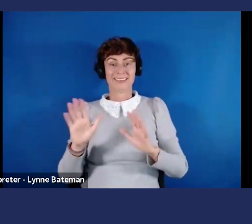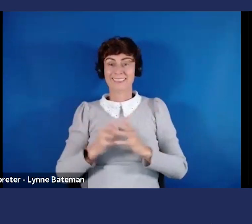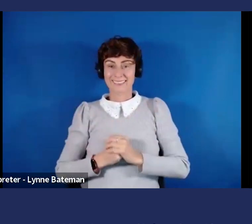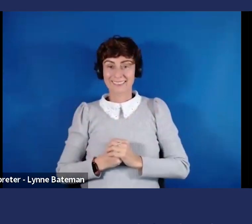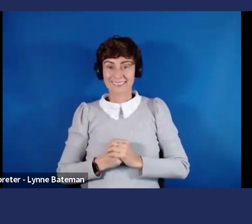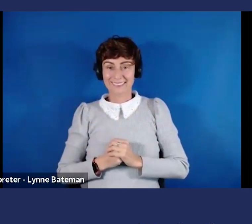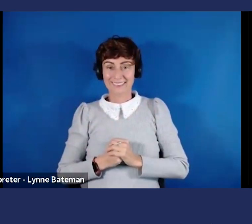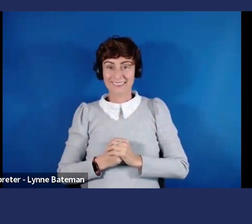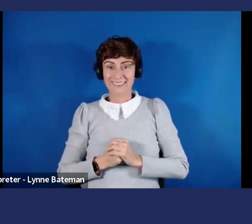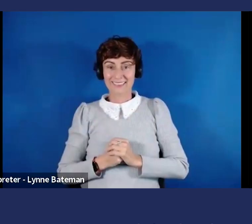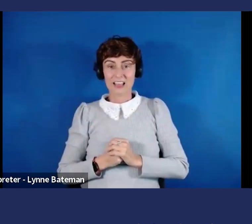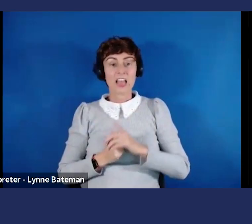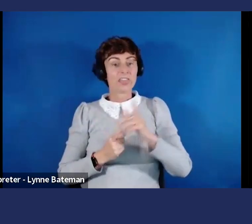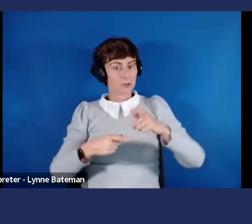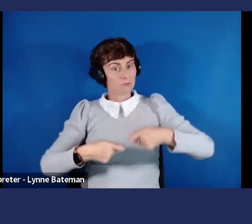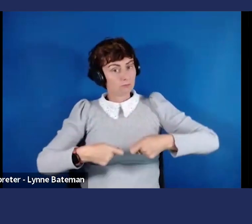Egbase report.